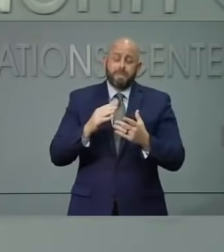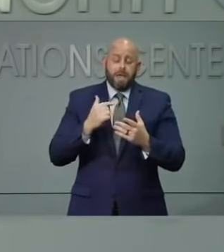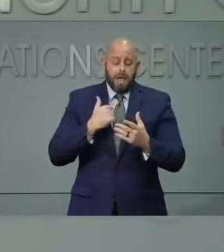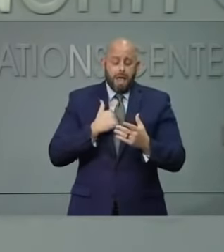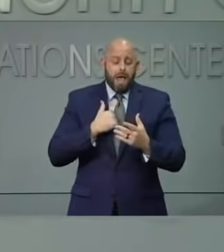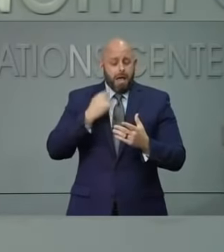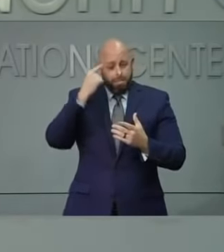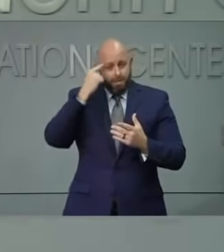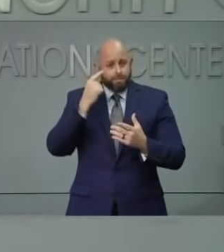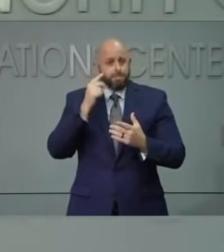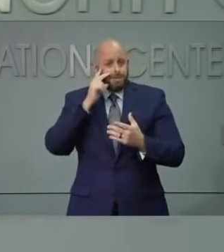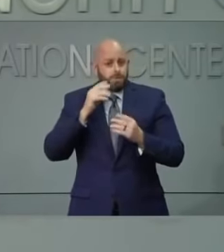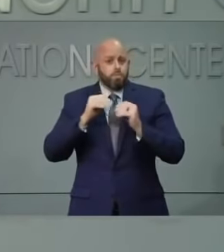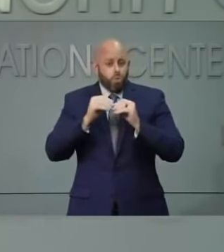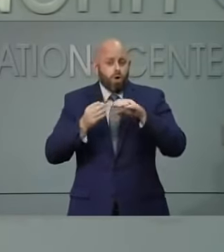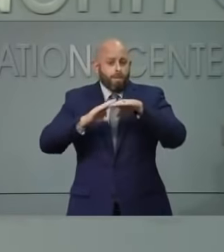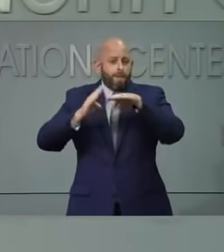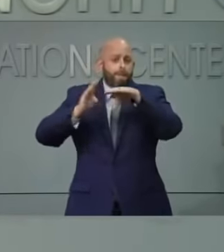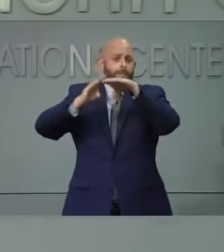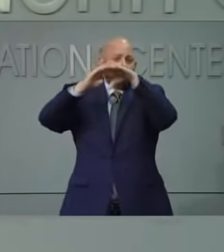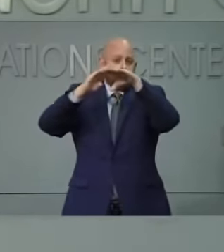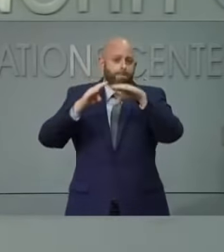Cohen address that more specifically.